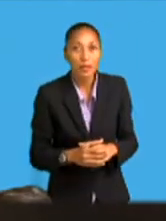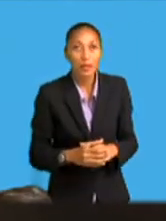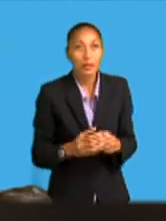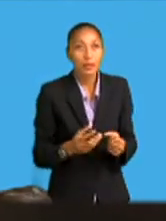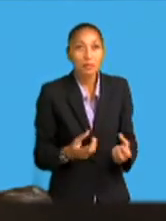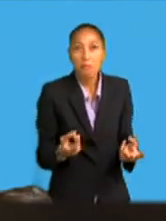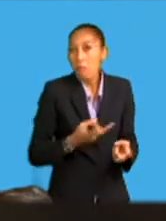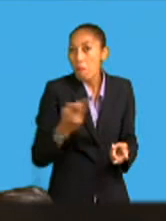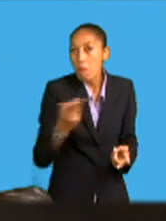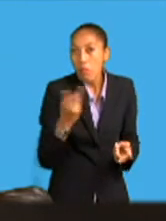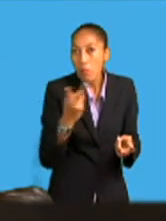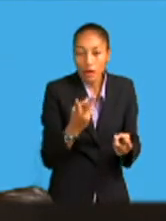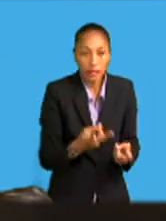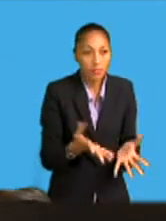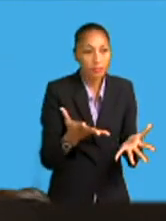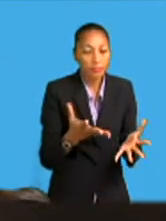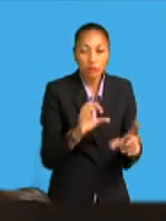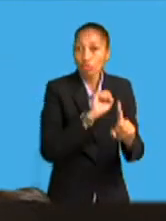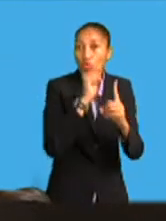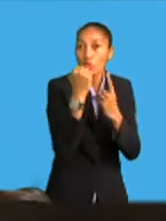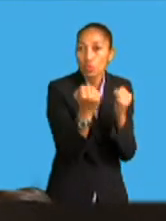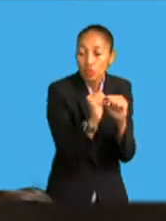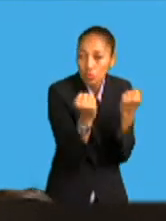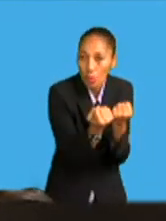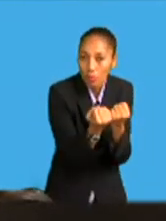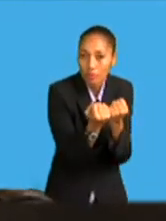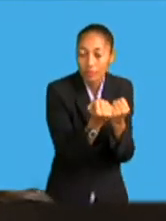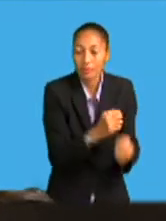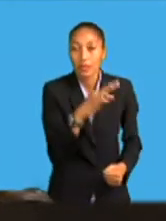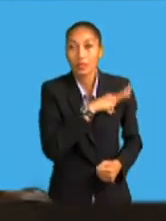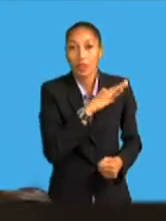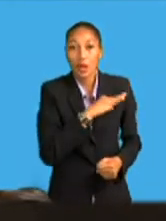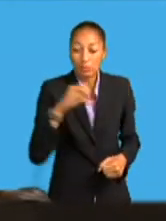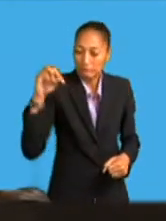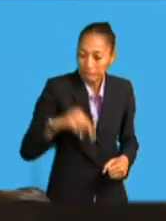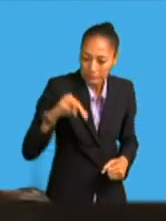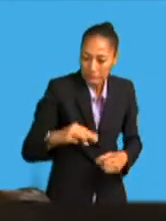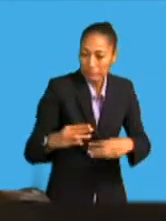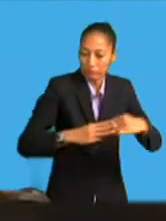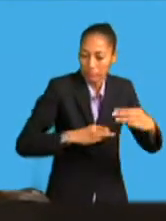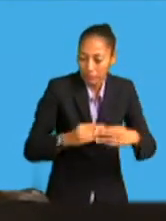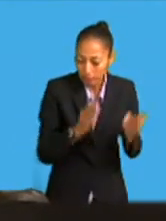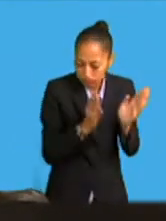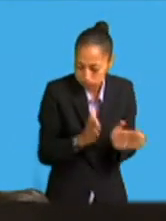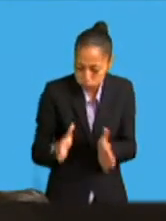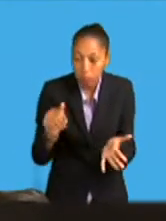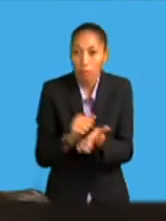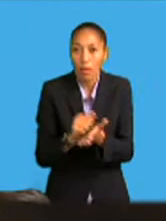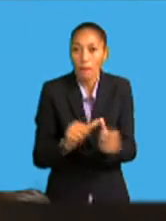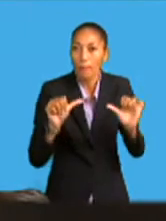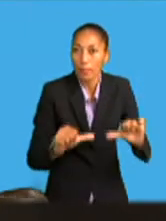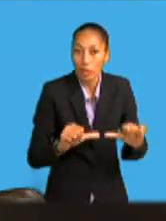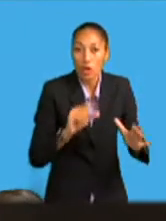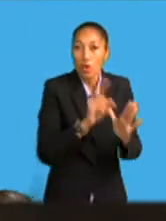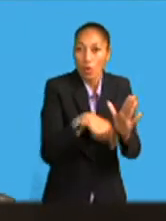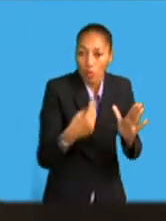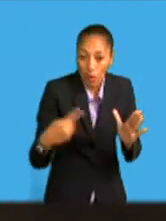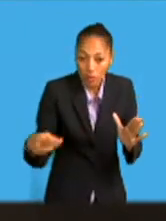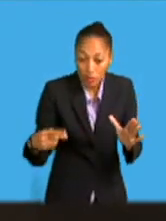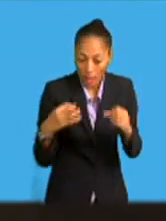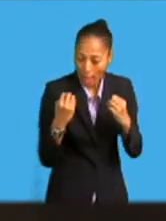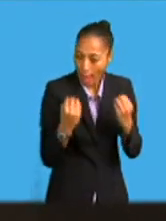economic, ecosystem, and social benefits which need to be managed and protected to ensure their continued